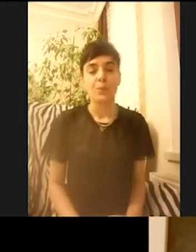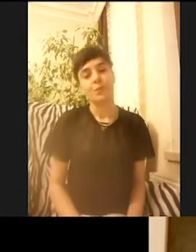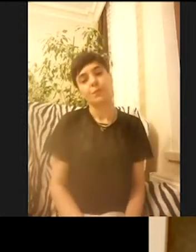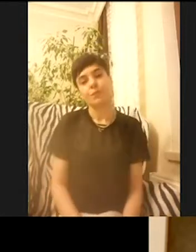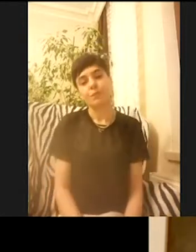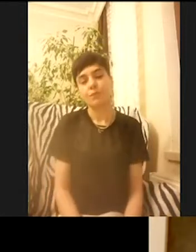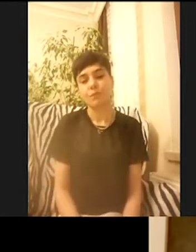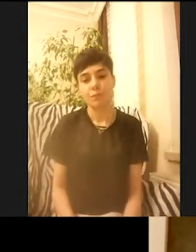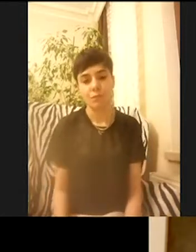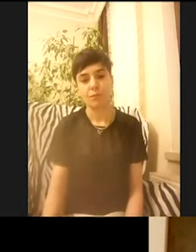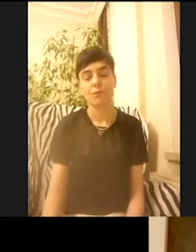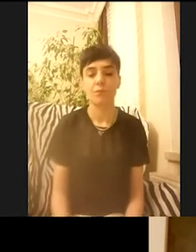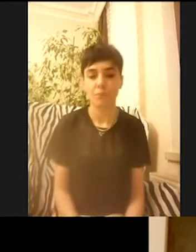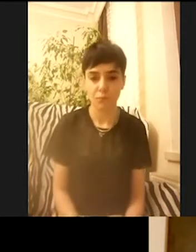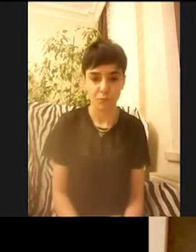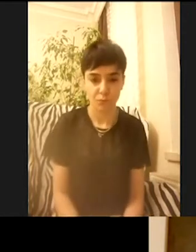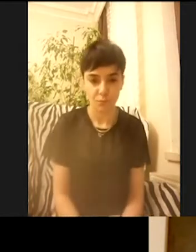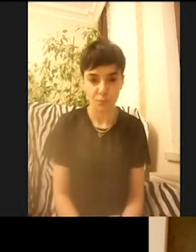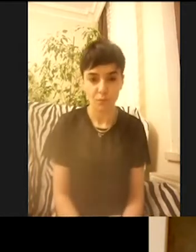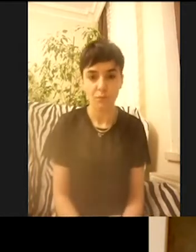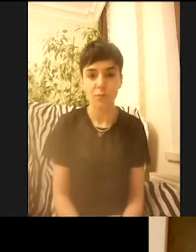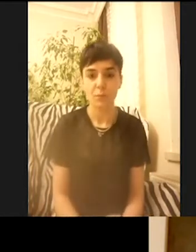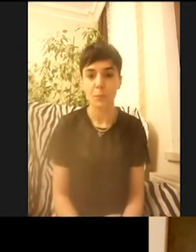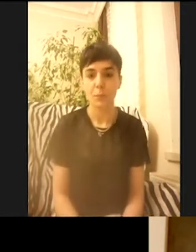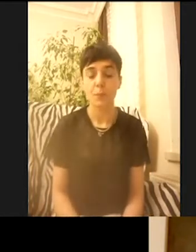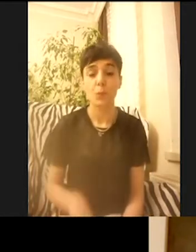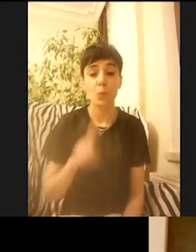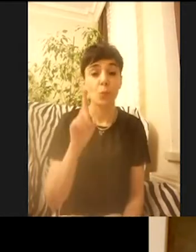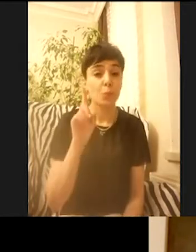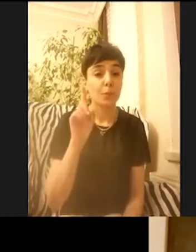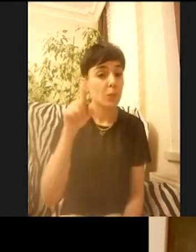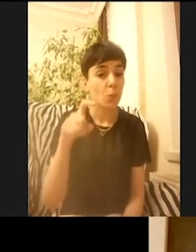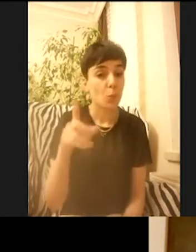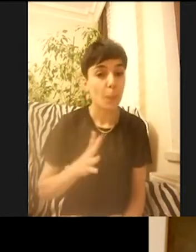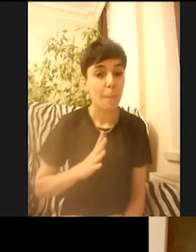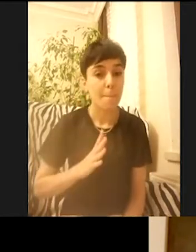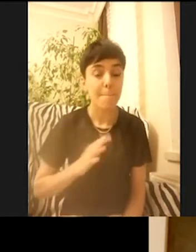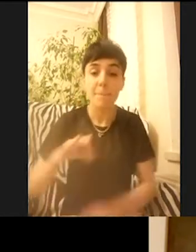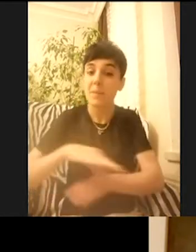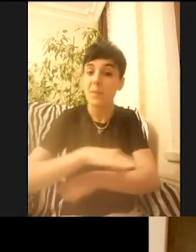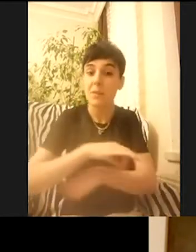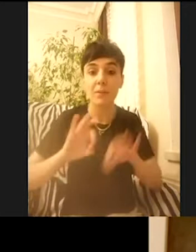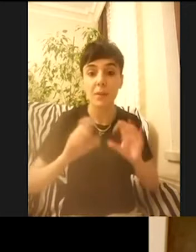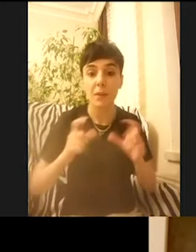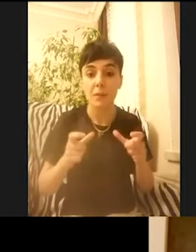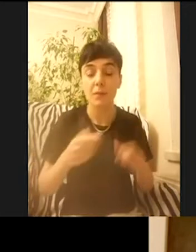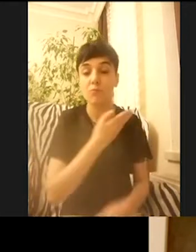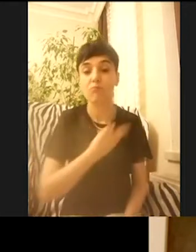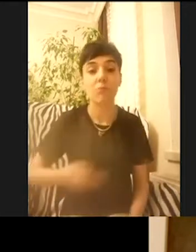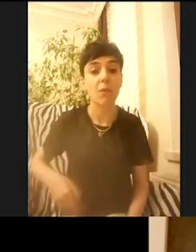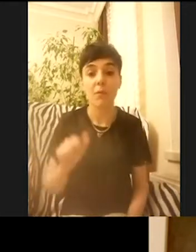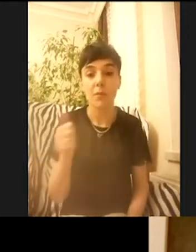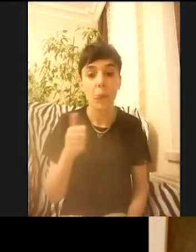what is the limit for love? When does love become like limiting us from becoming ourselves, our